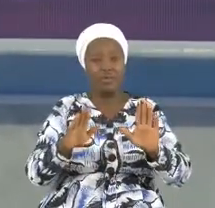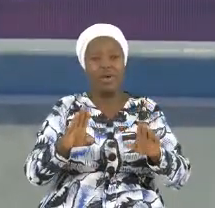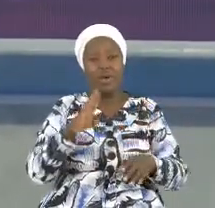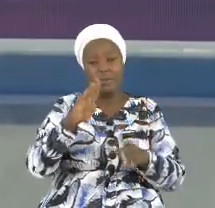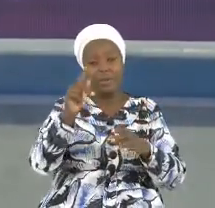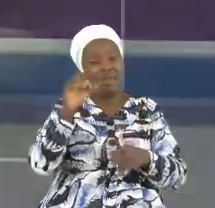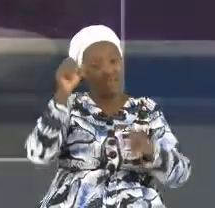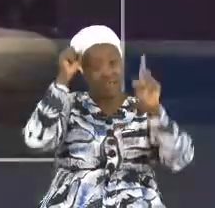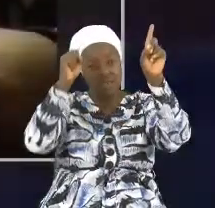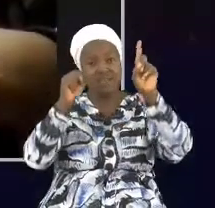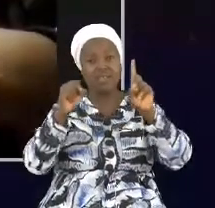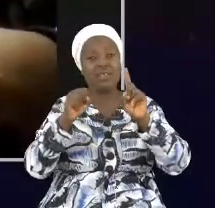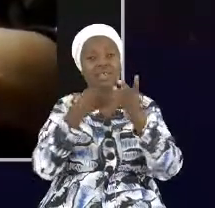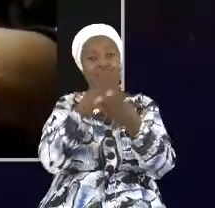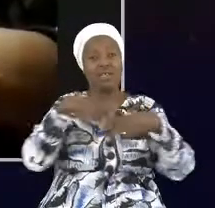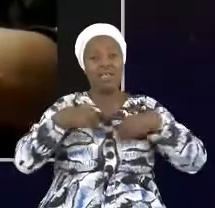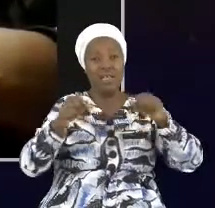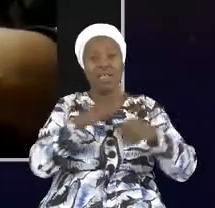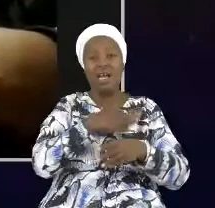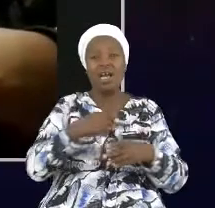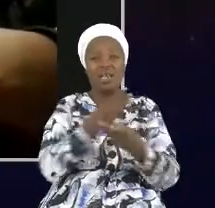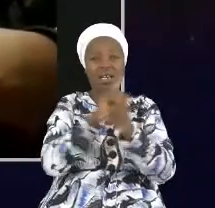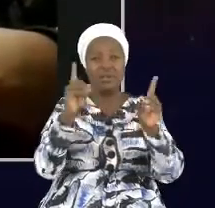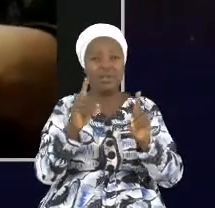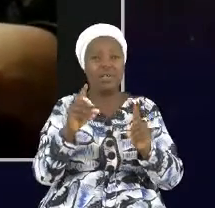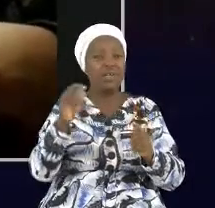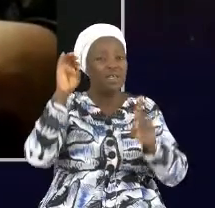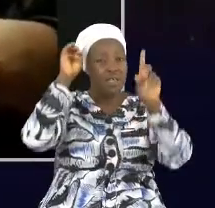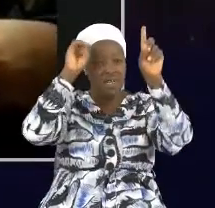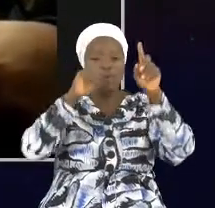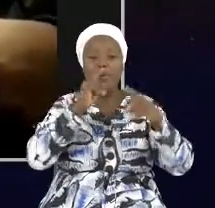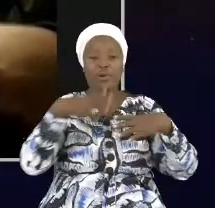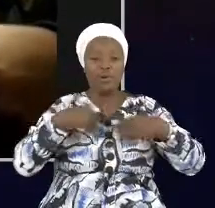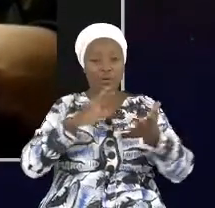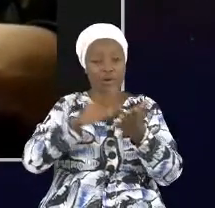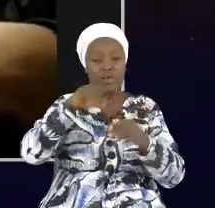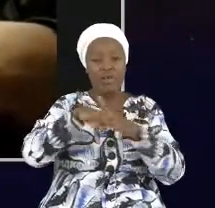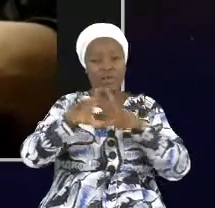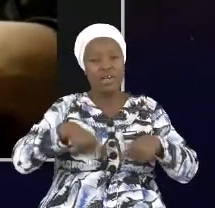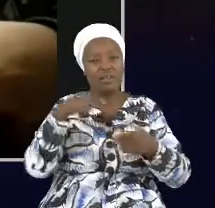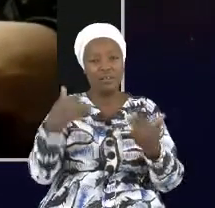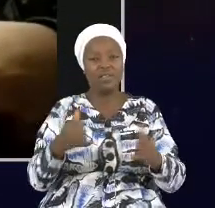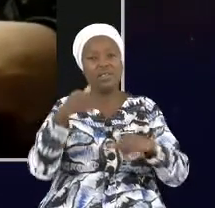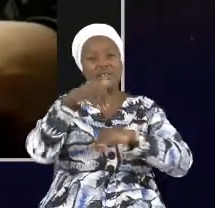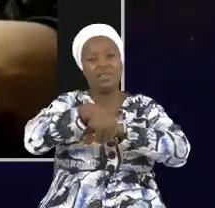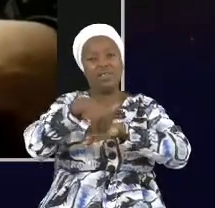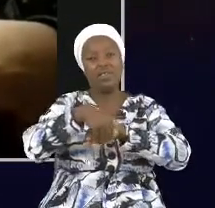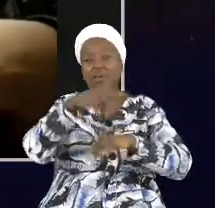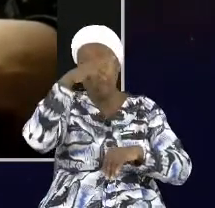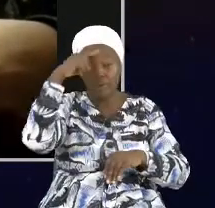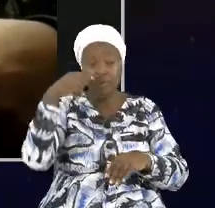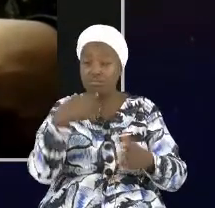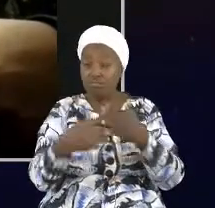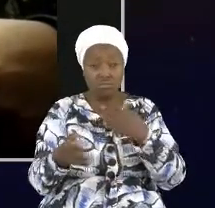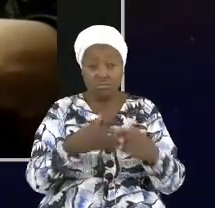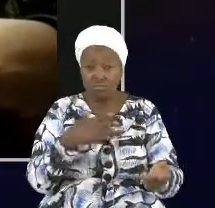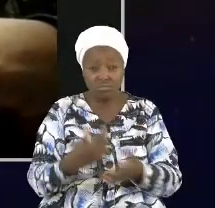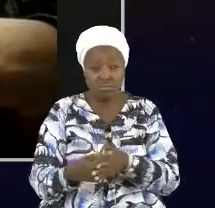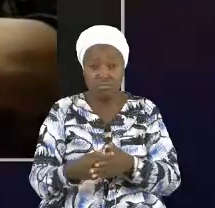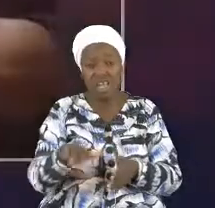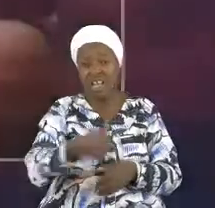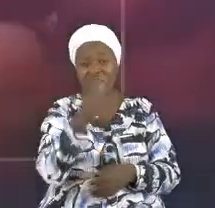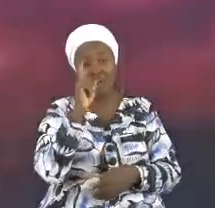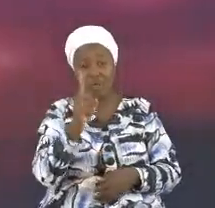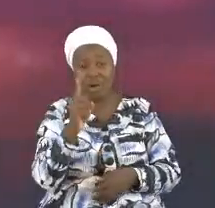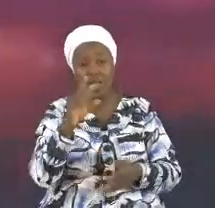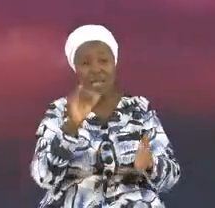deliverance, he'll be glorified in your life tonight. Because whosoever shall call on the